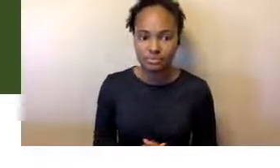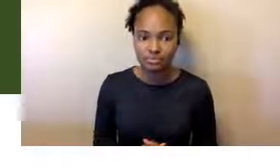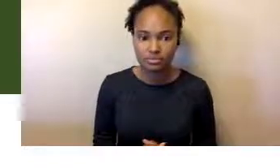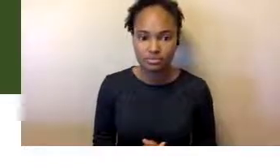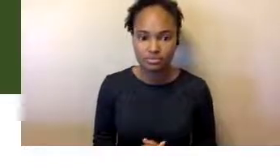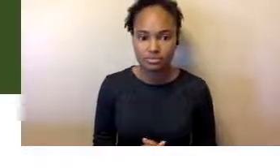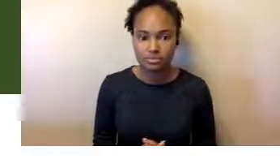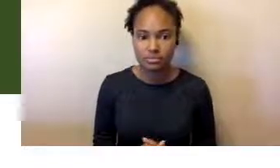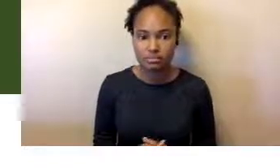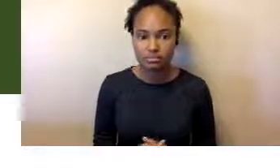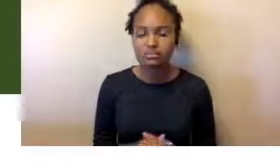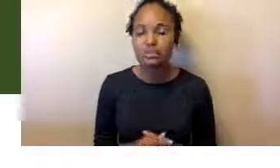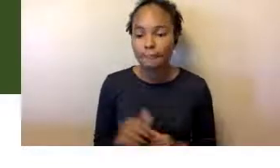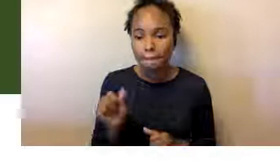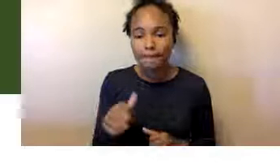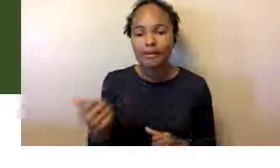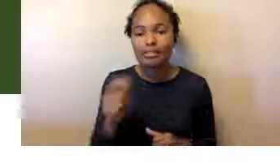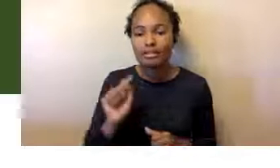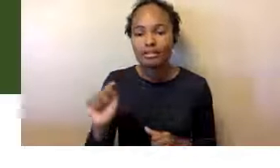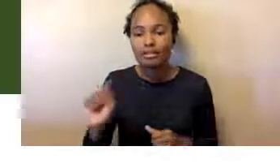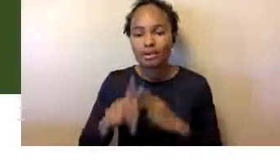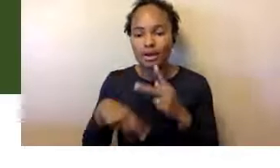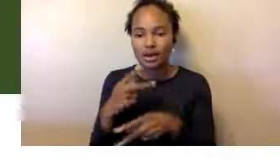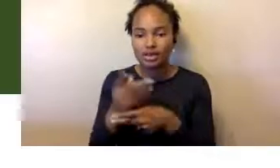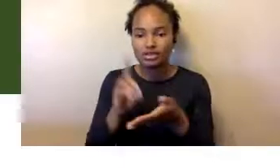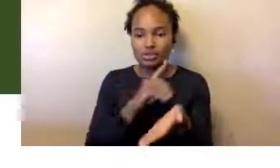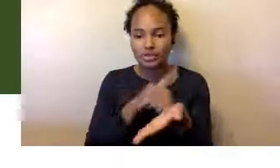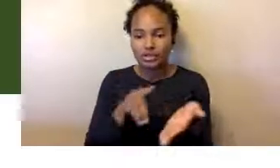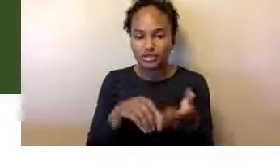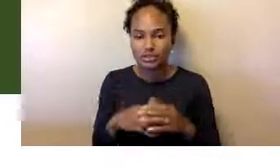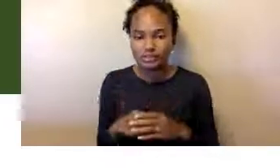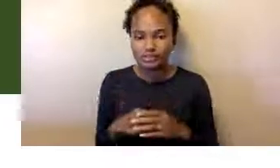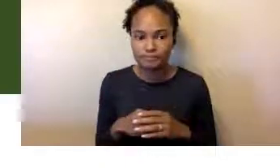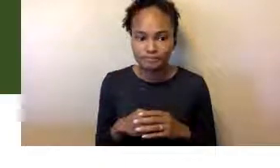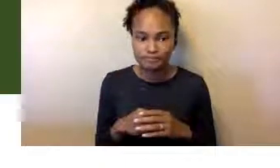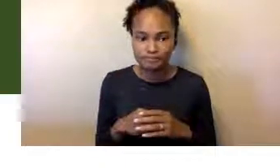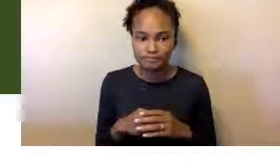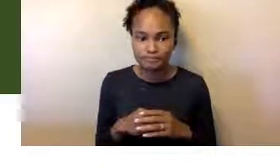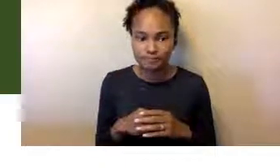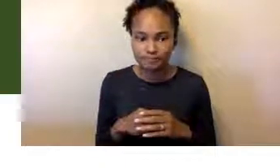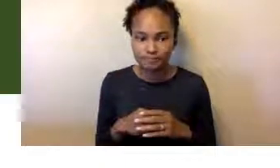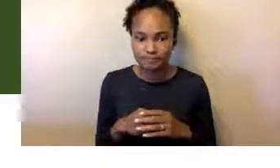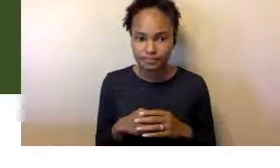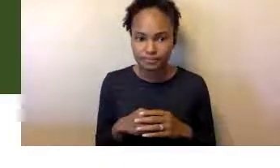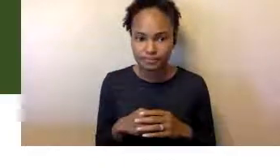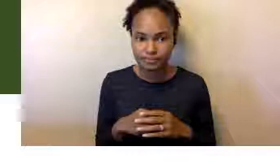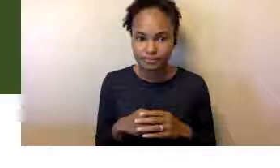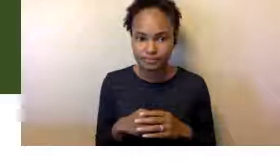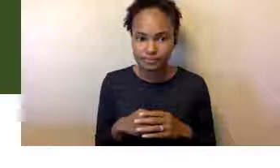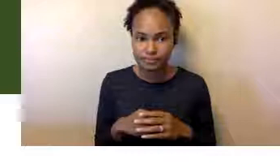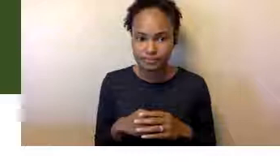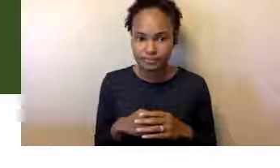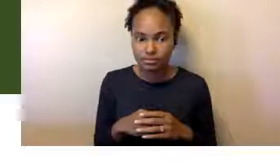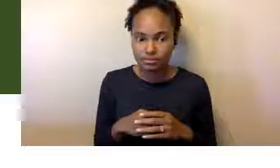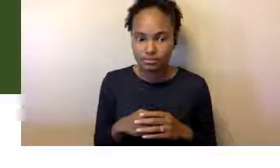So some other types of discrimination, using methods of administration that either have